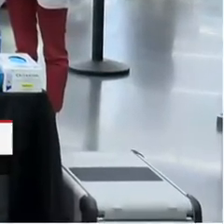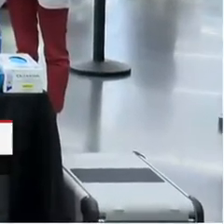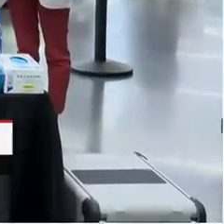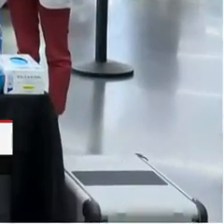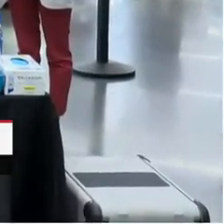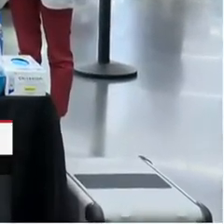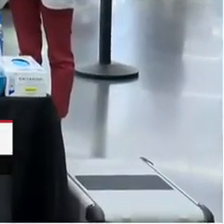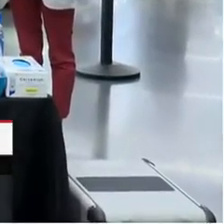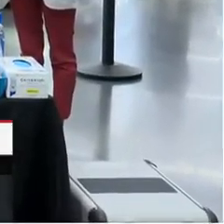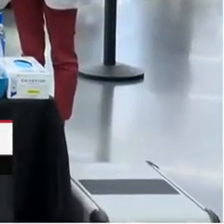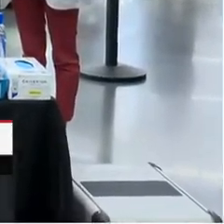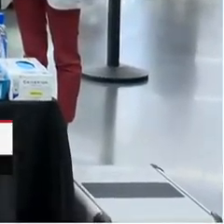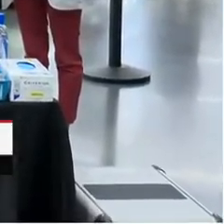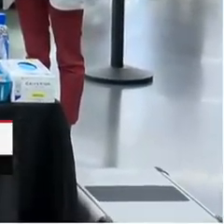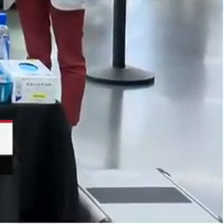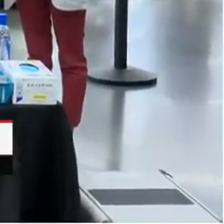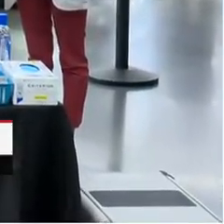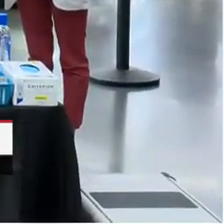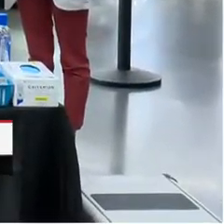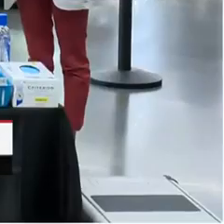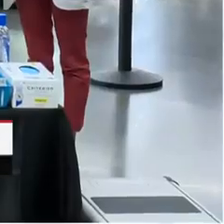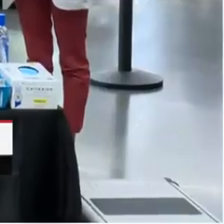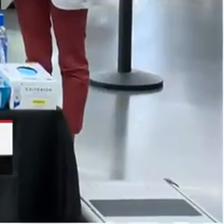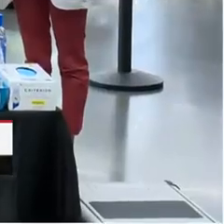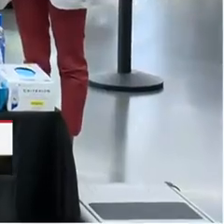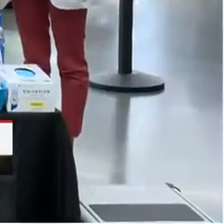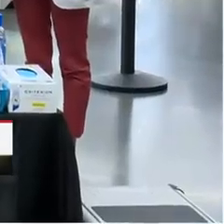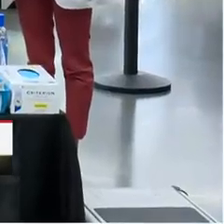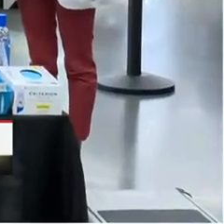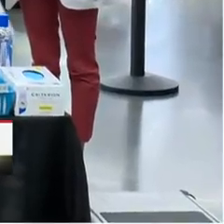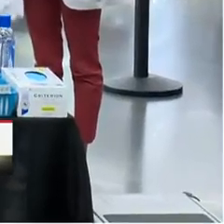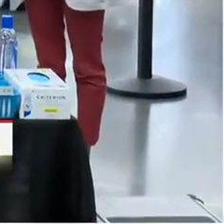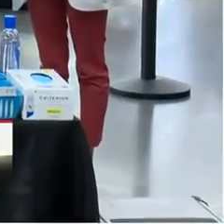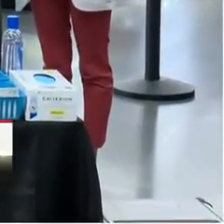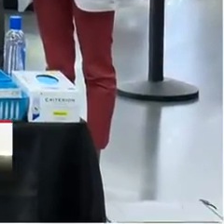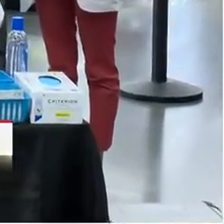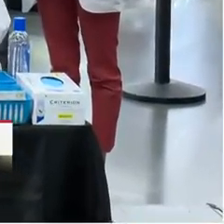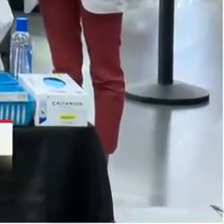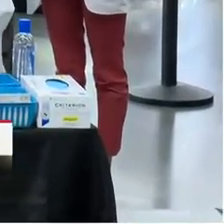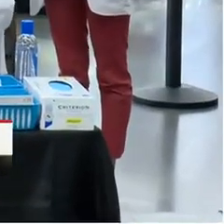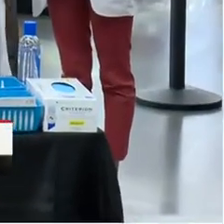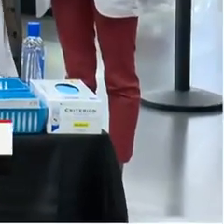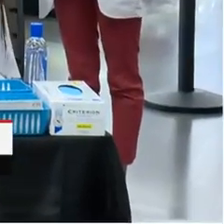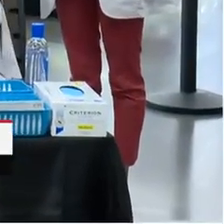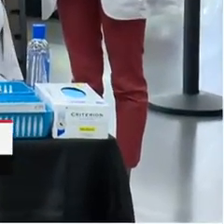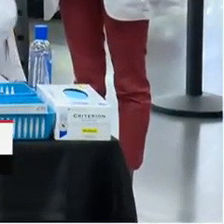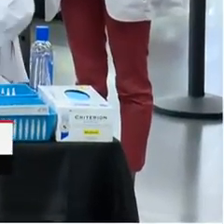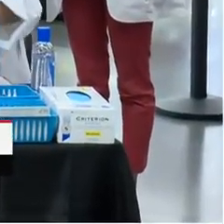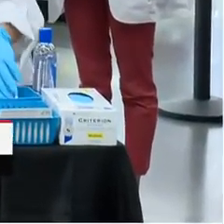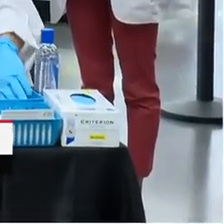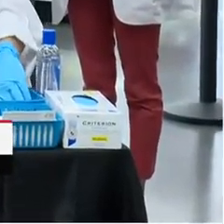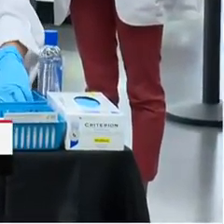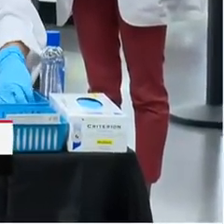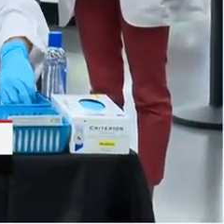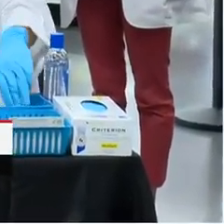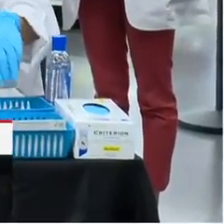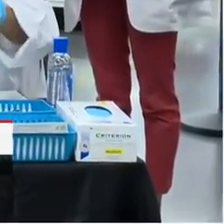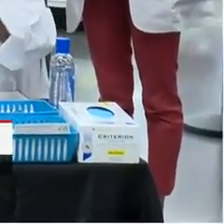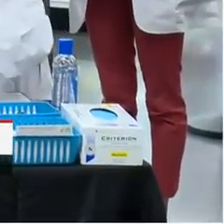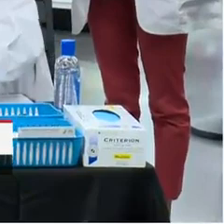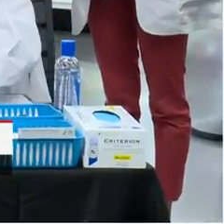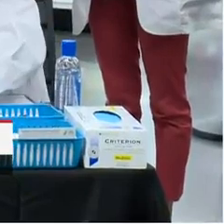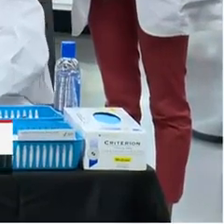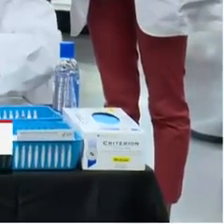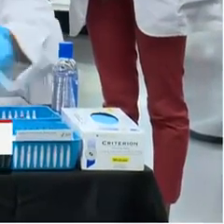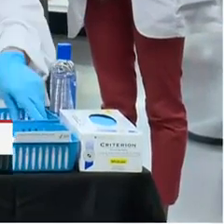The first shot? Not really. No. Okay. So you can experience some side effects with this third shot. Typically,